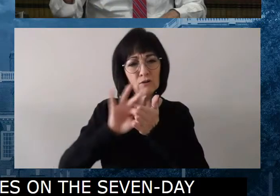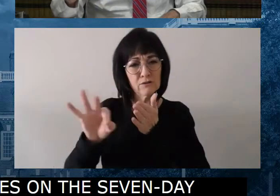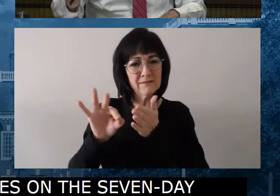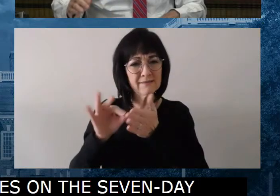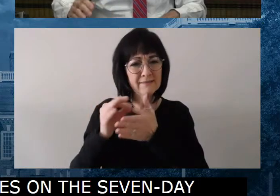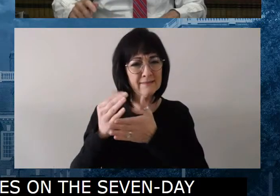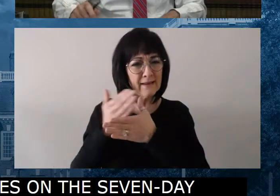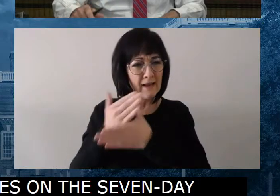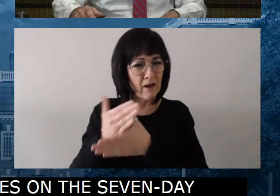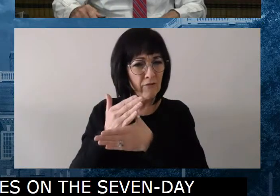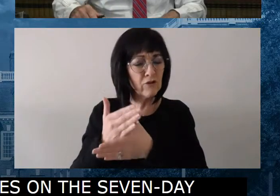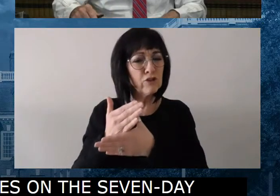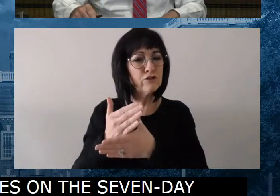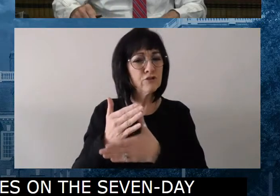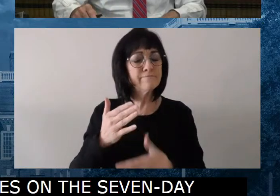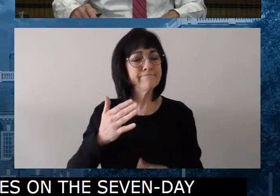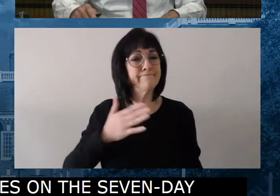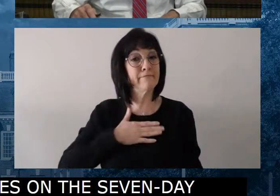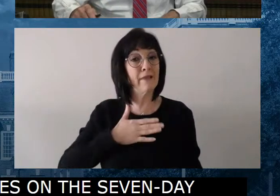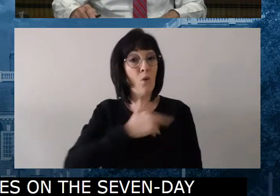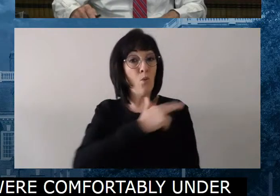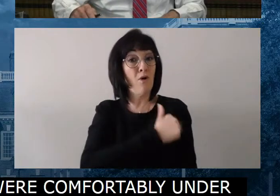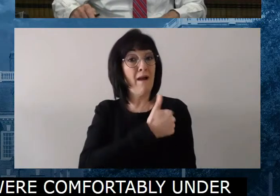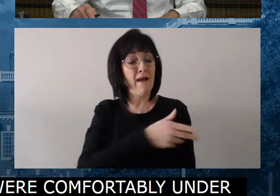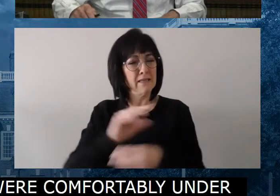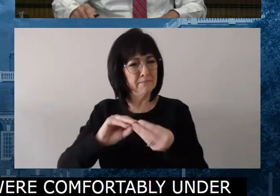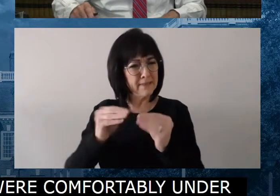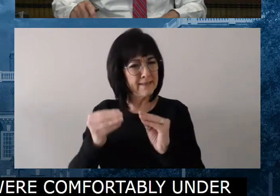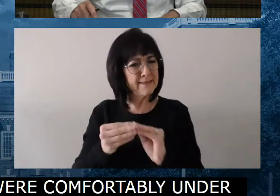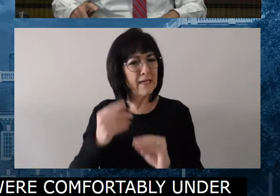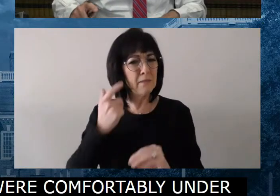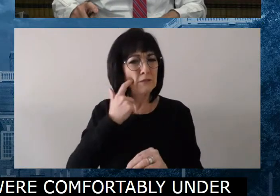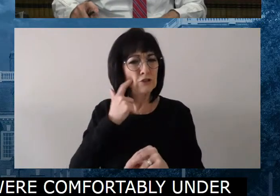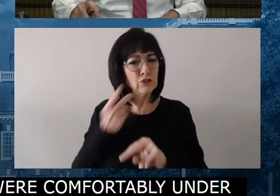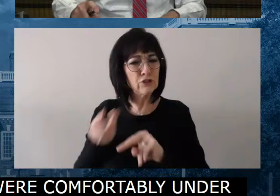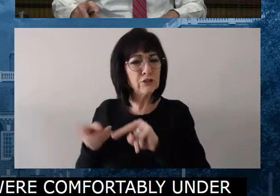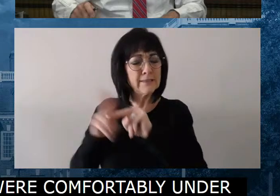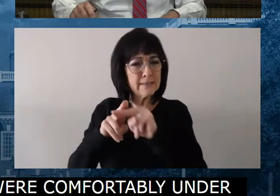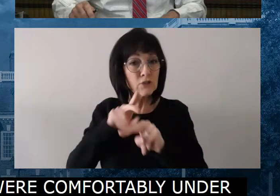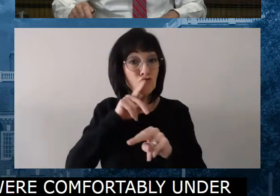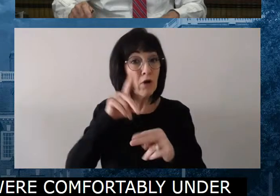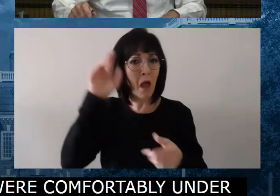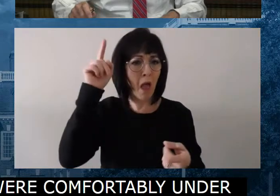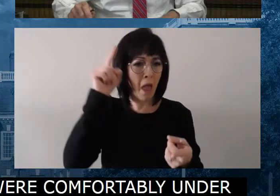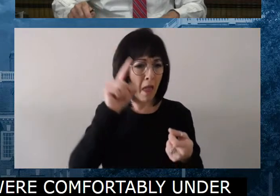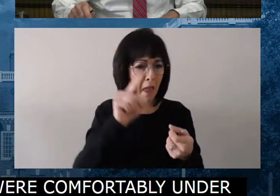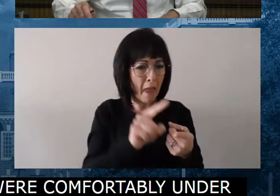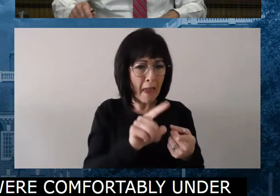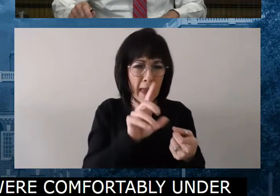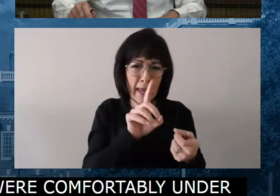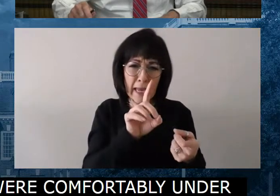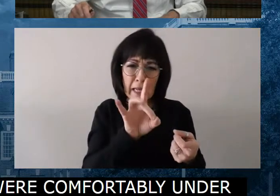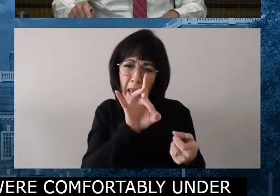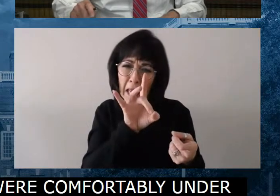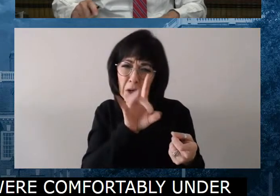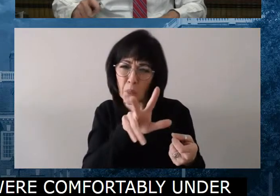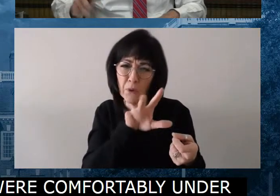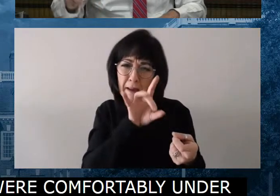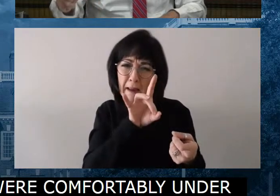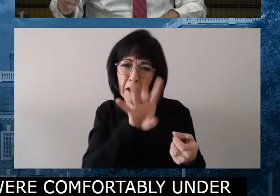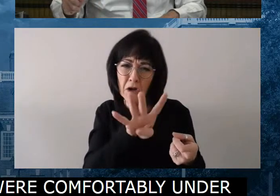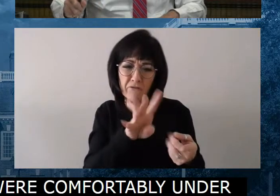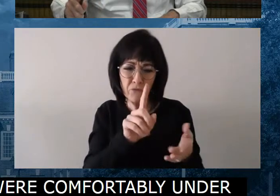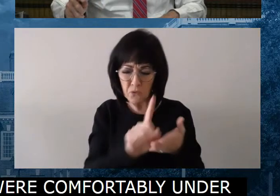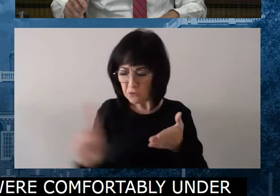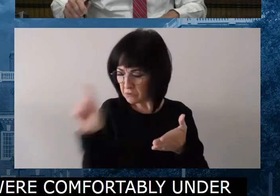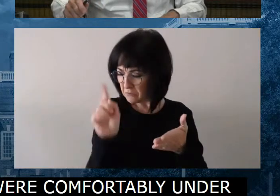ticked up a little bit. We hit a low of about in the mid 80s, I want to say 83 or 84 a couple weeks ago. Now